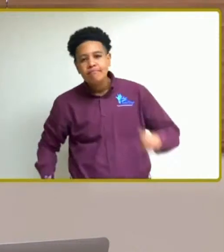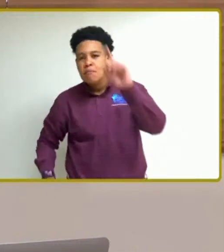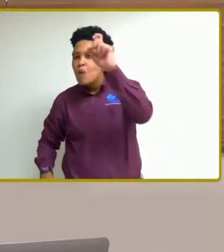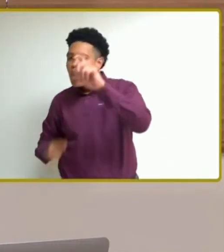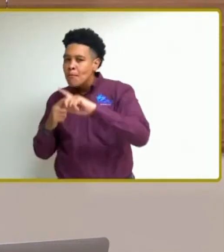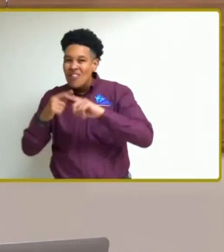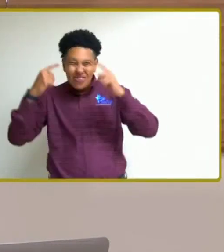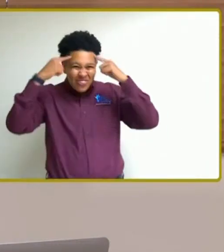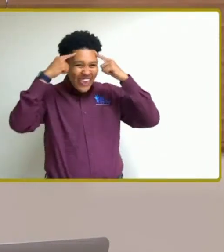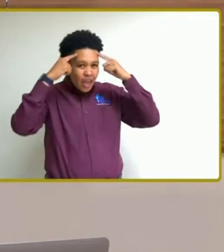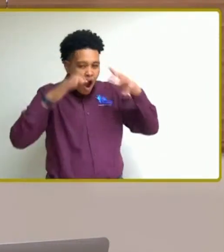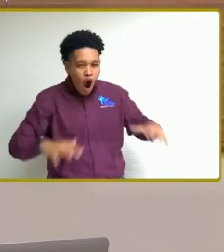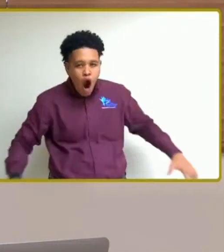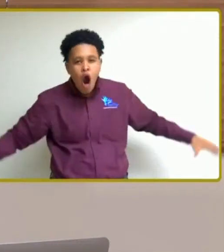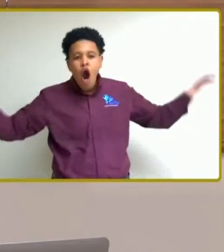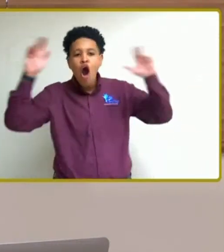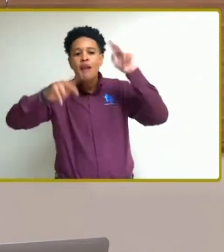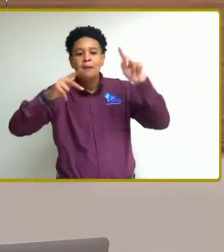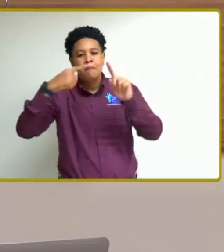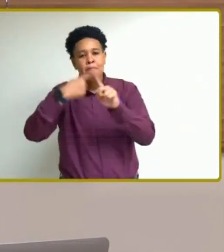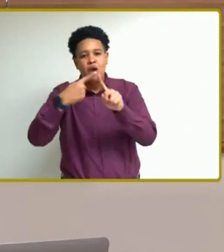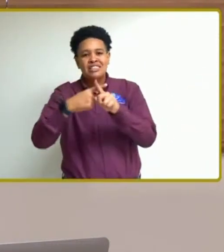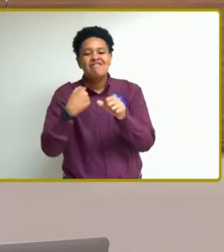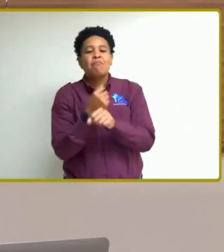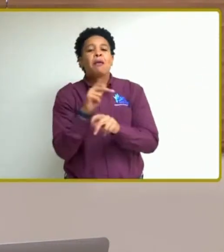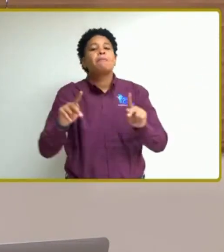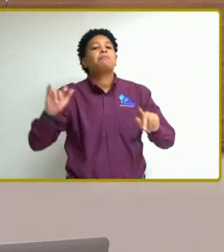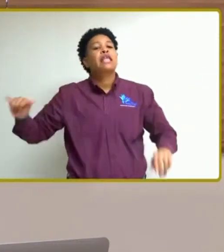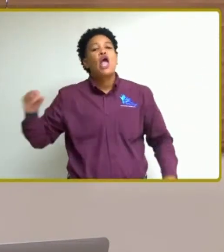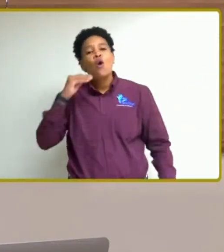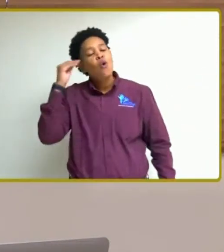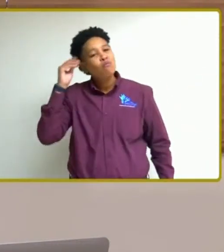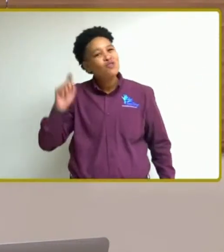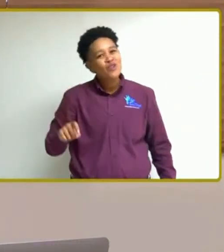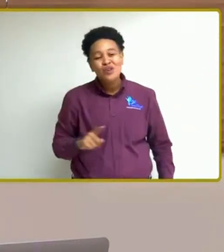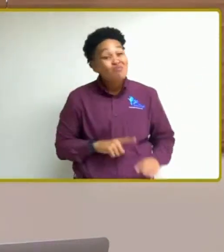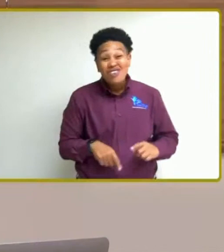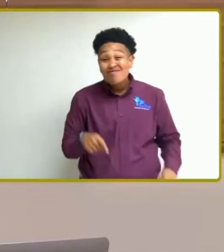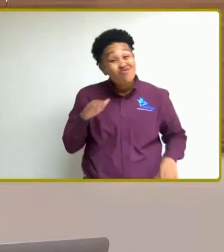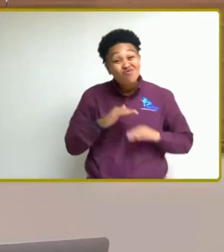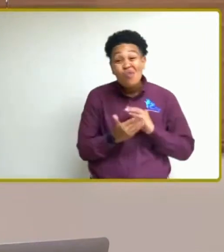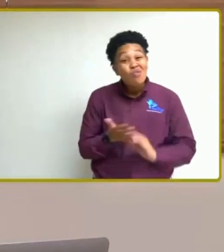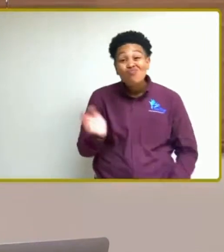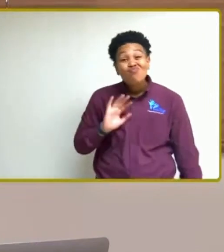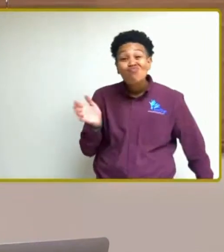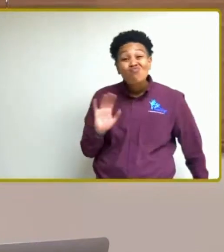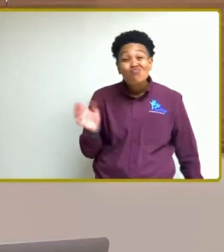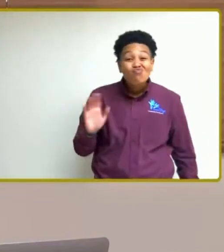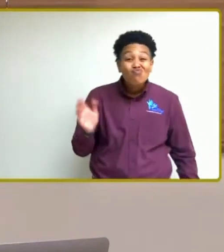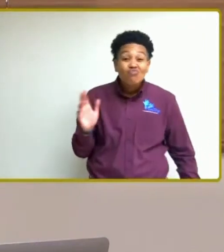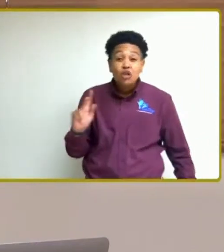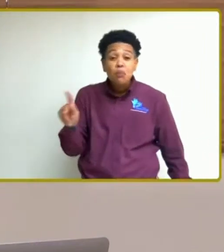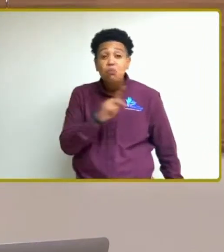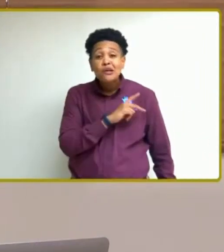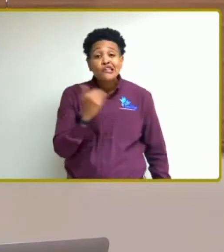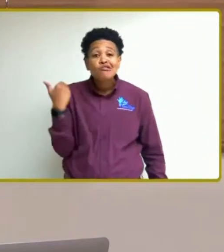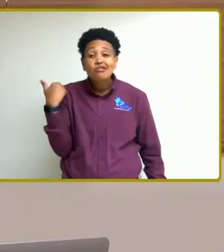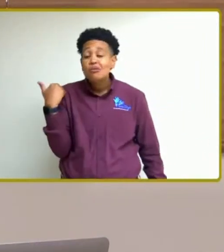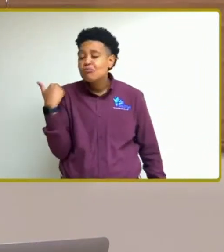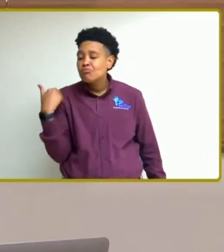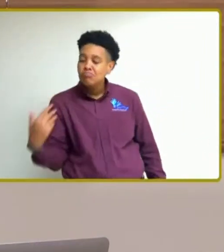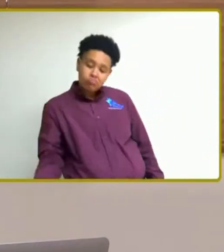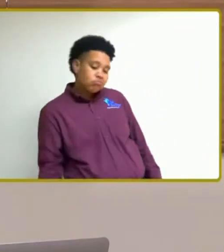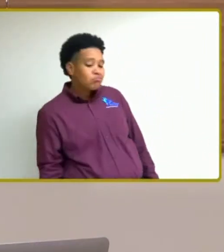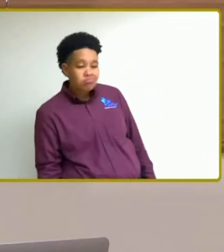staying at home. What we're seeing is that that is not so. There is not that personal responsibility,